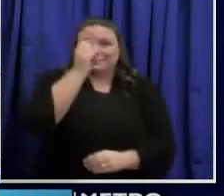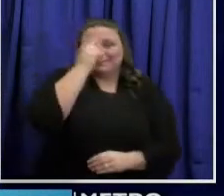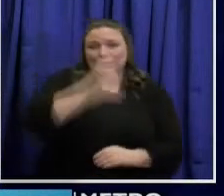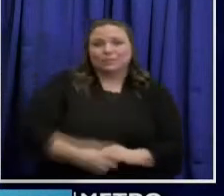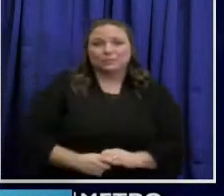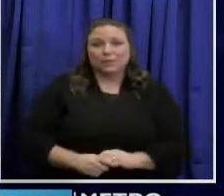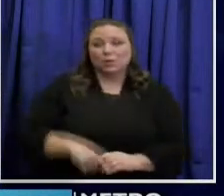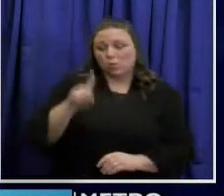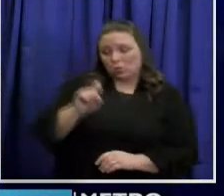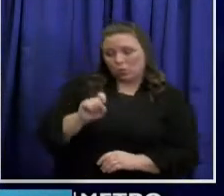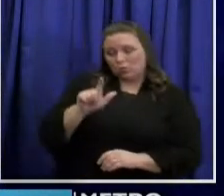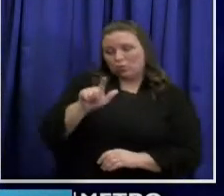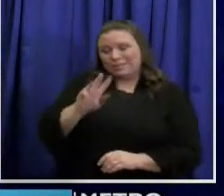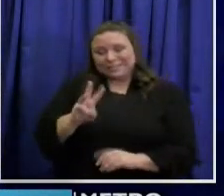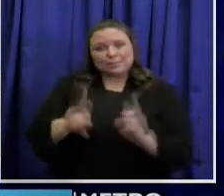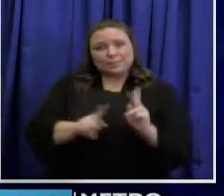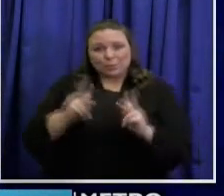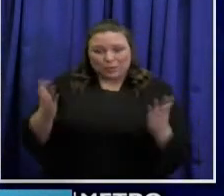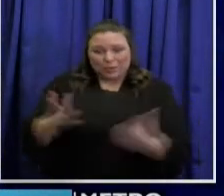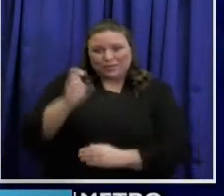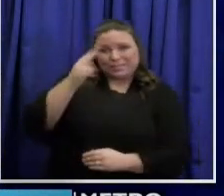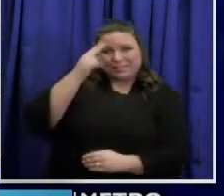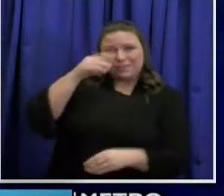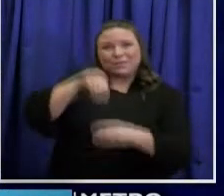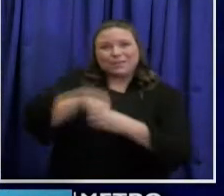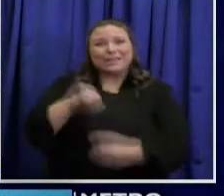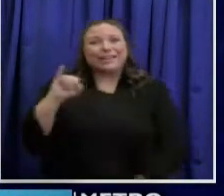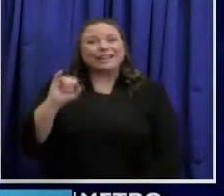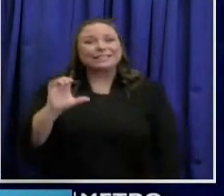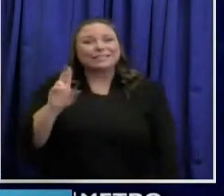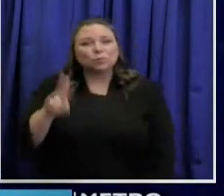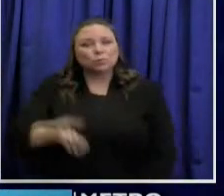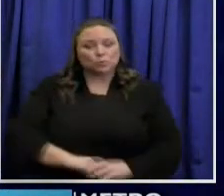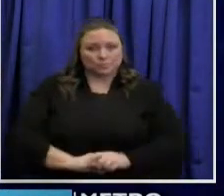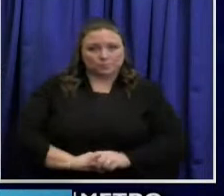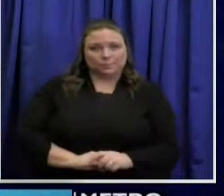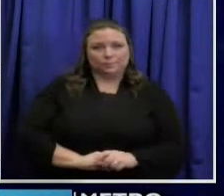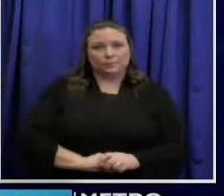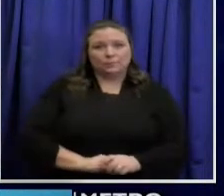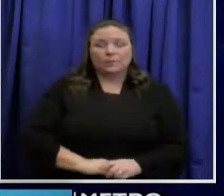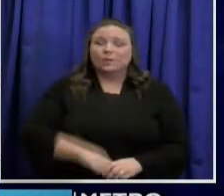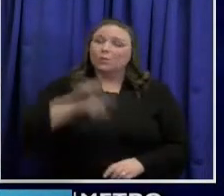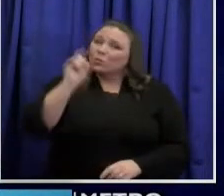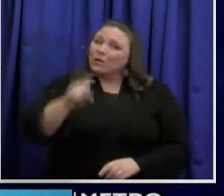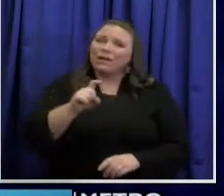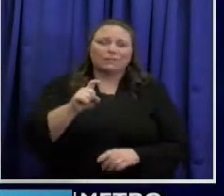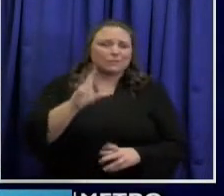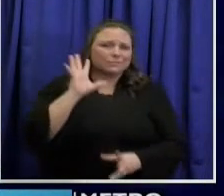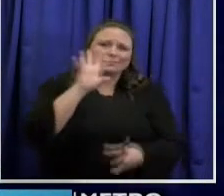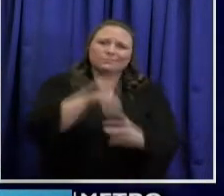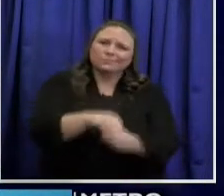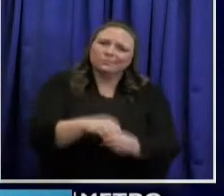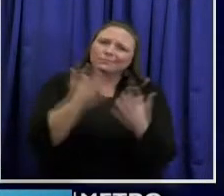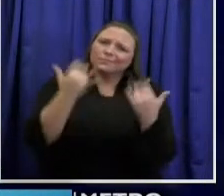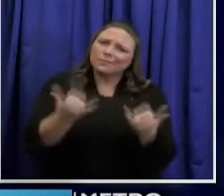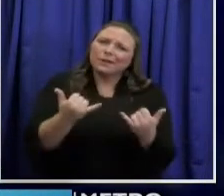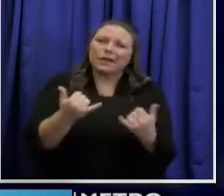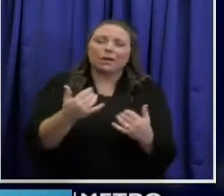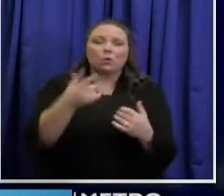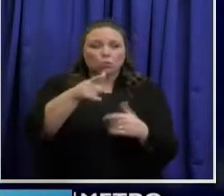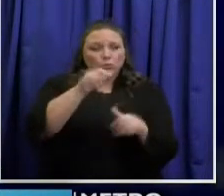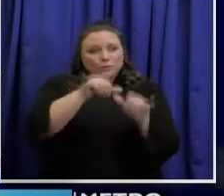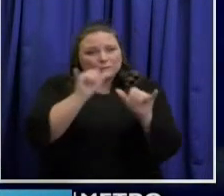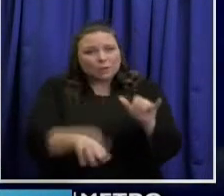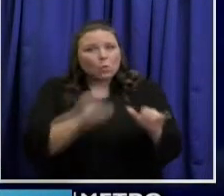Nashville. And 126 of those individuals are in ICUs. Now, we got to do our part, guys. Stay at home,